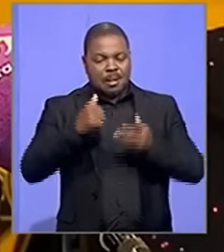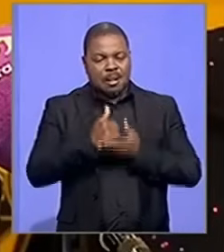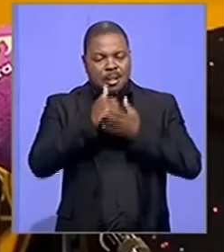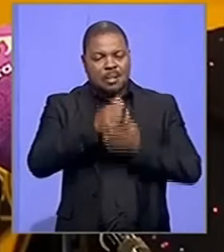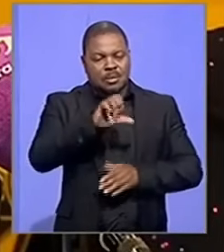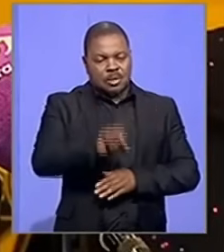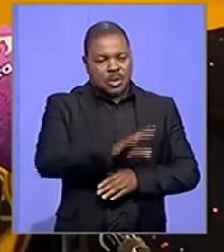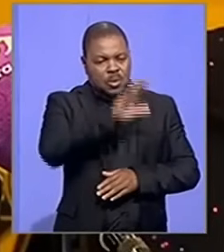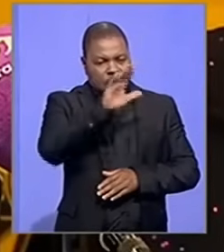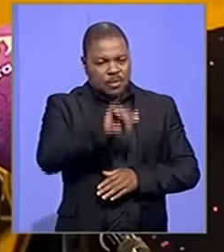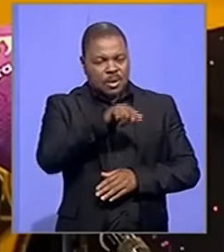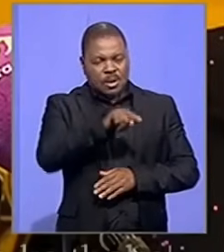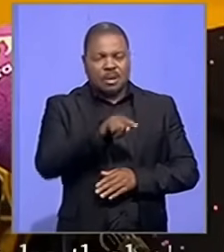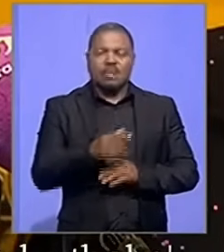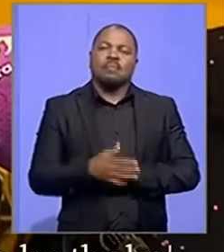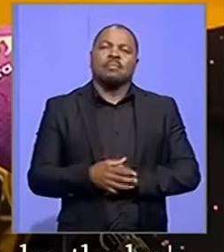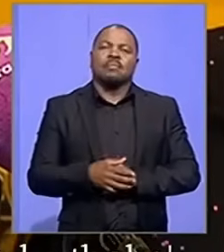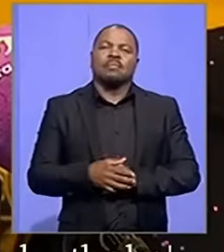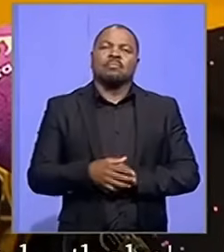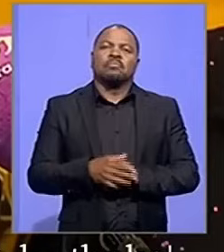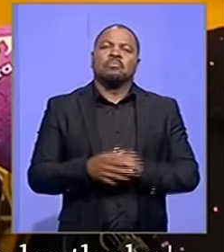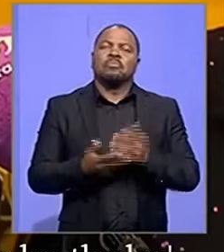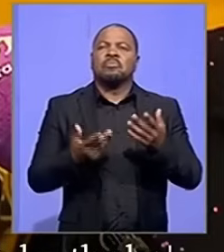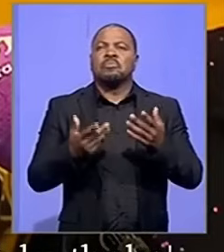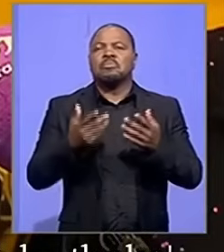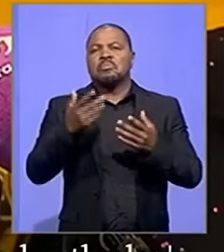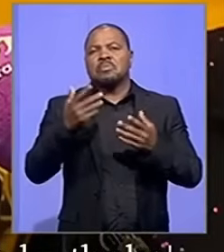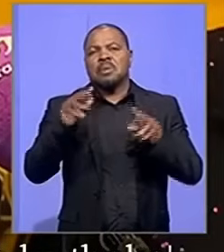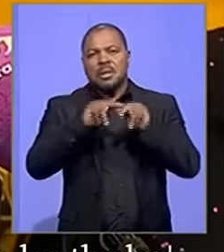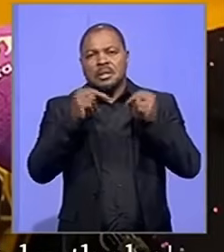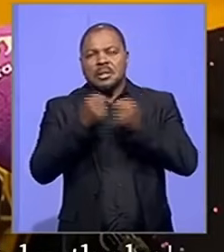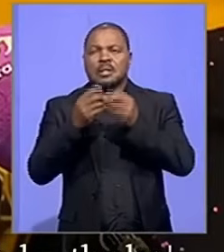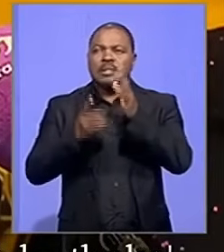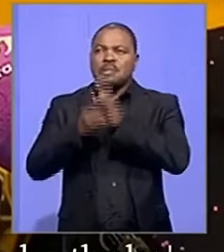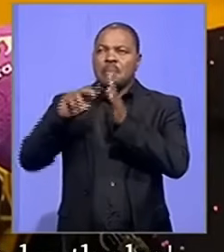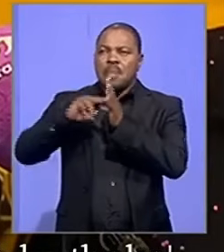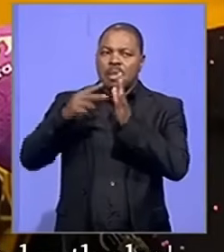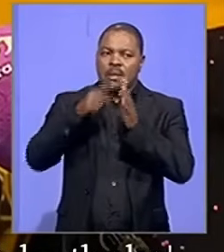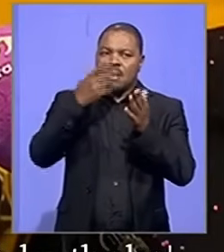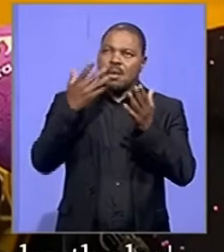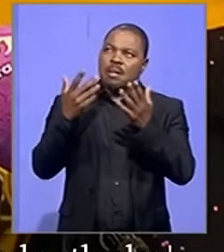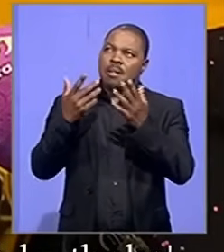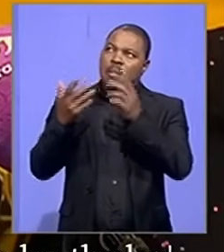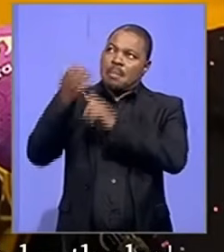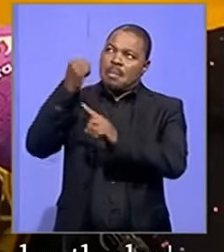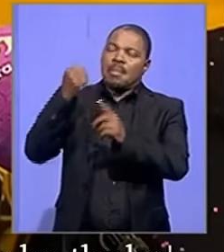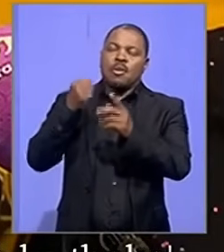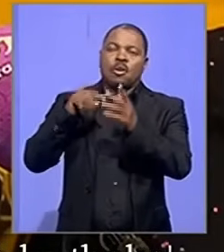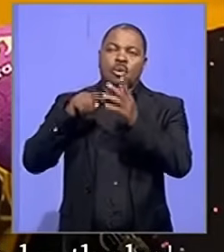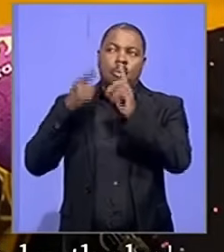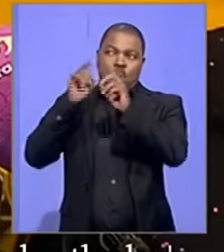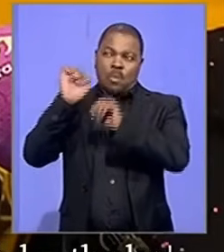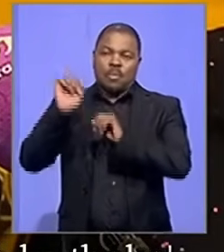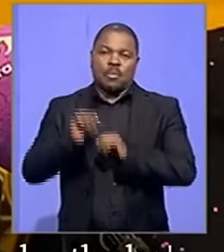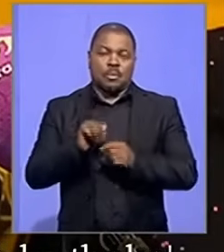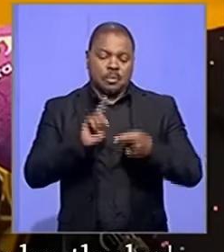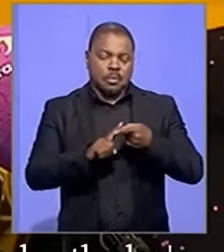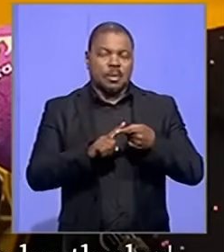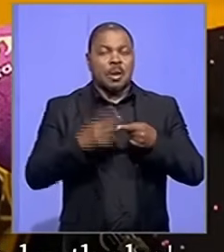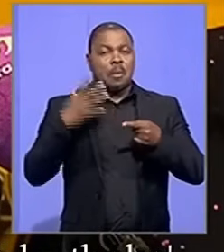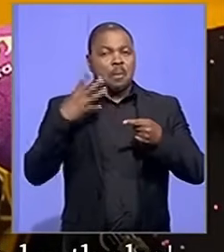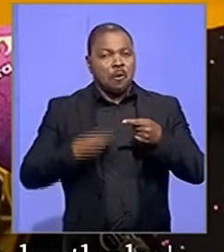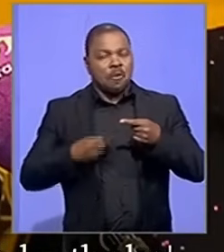to meet the overarching aspirations of the National Development Plan, to eliminate poverty